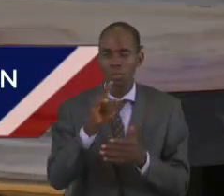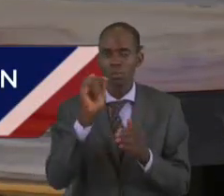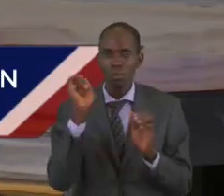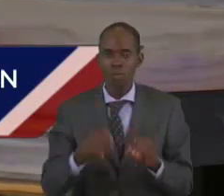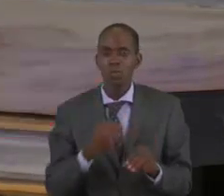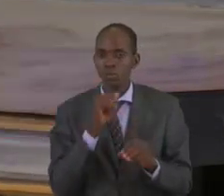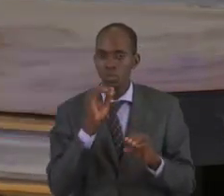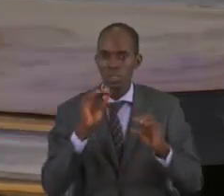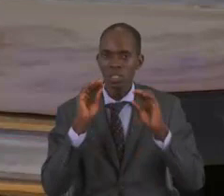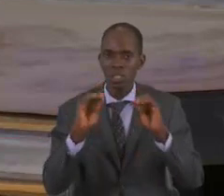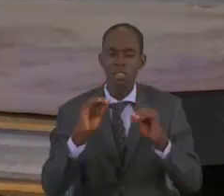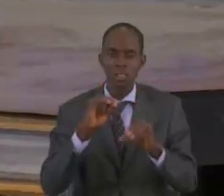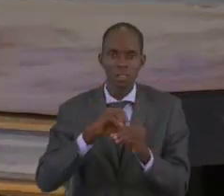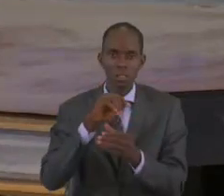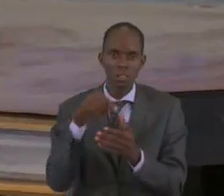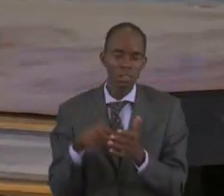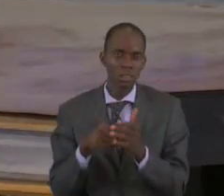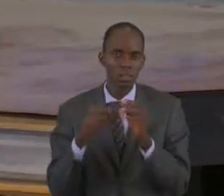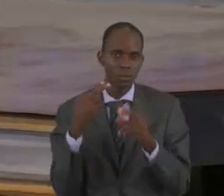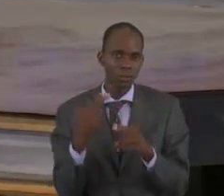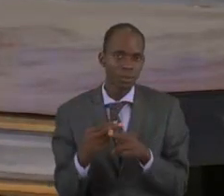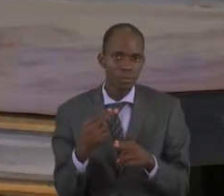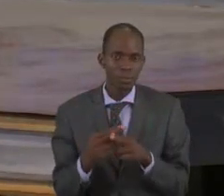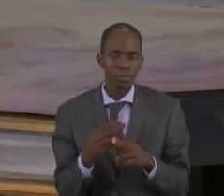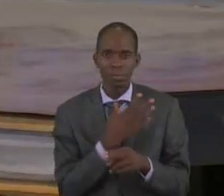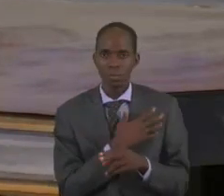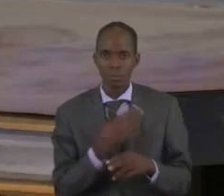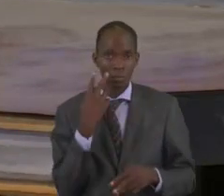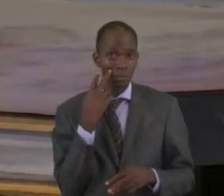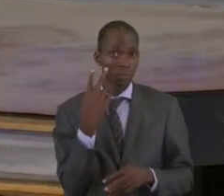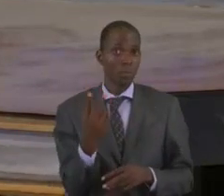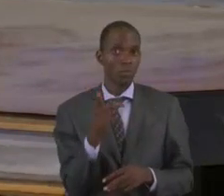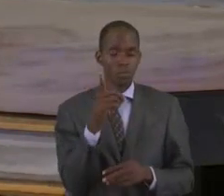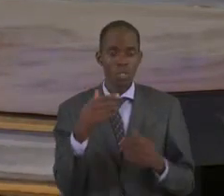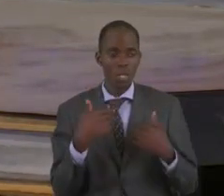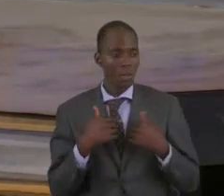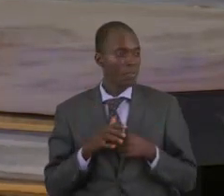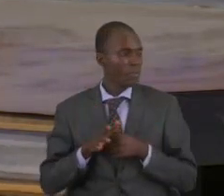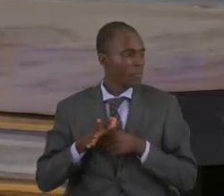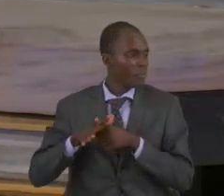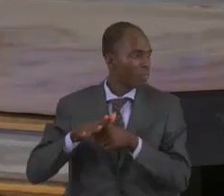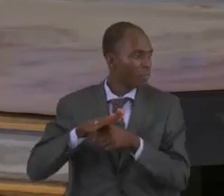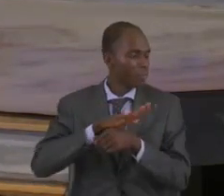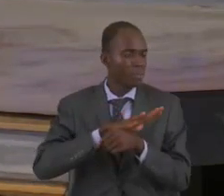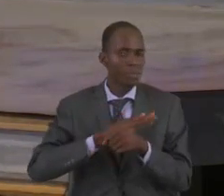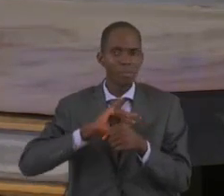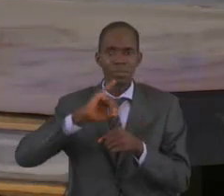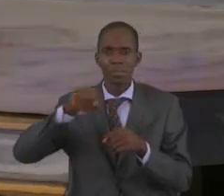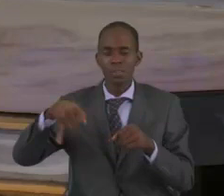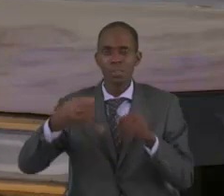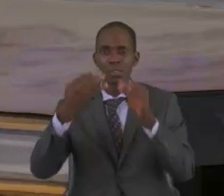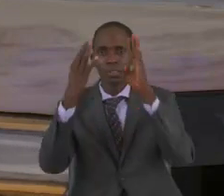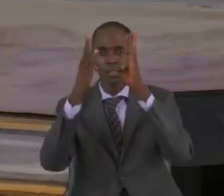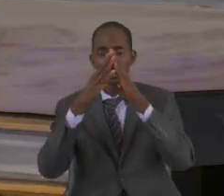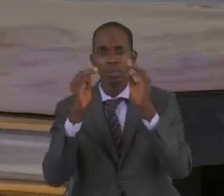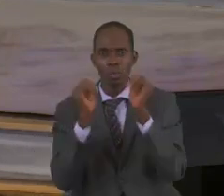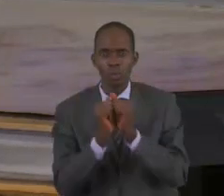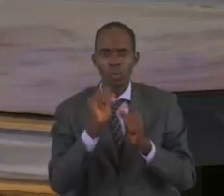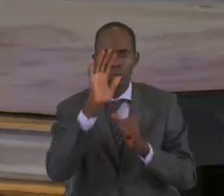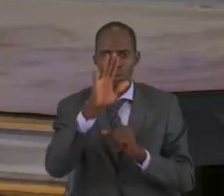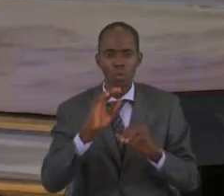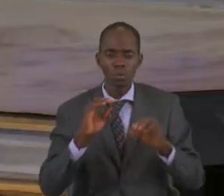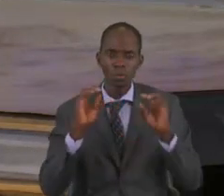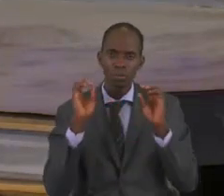in this name? And behold, ye have filled Jerusalem with your